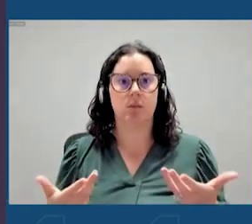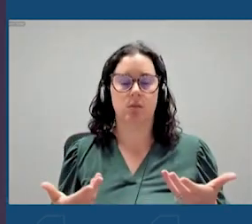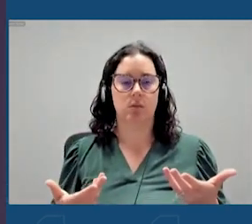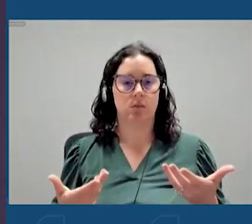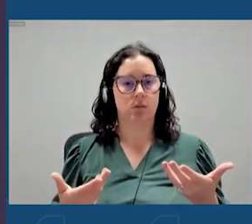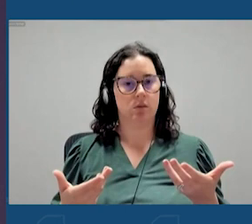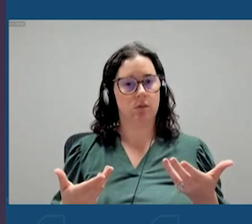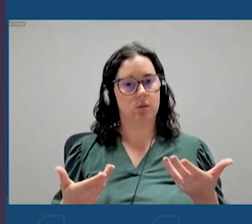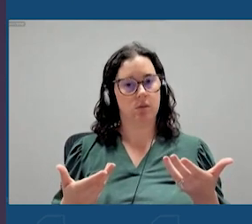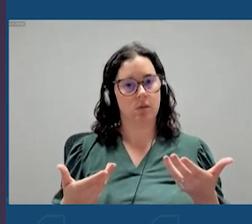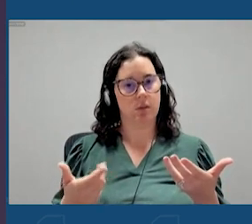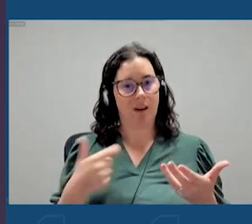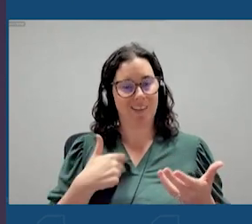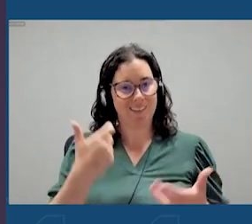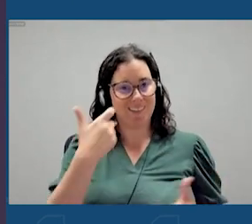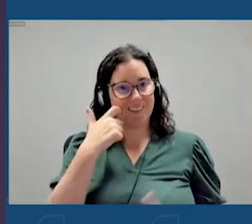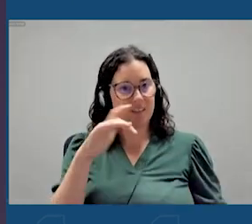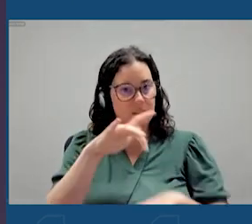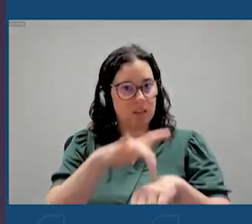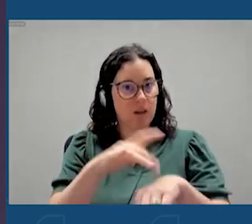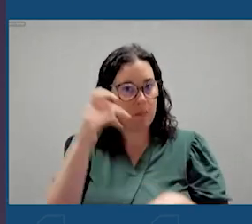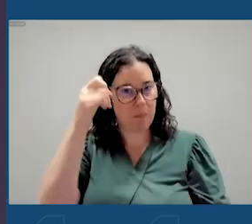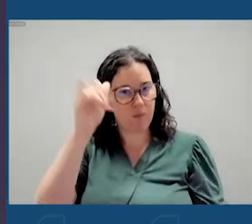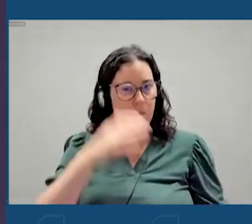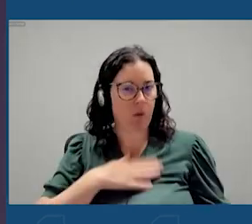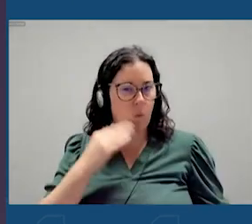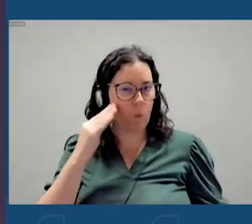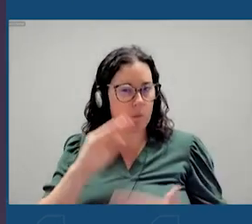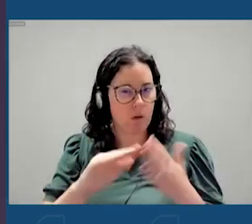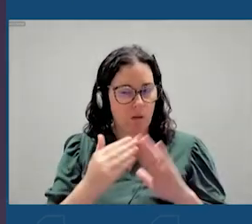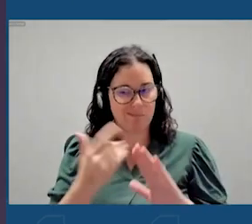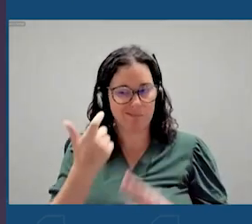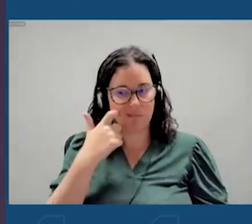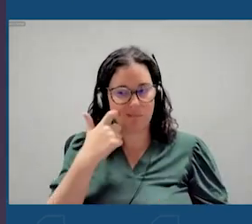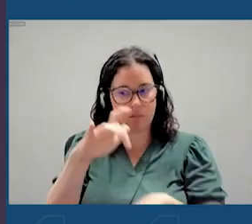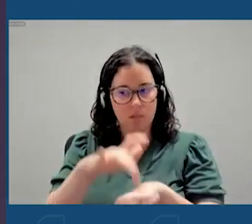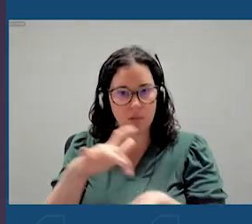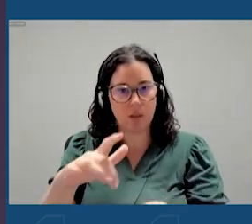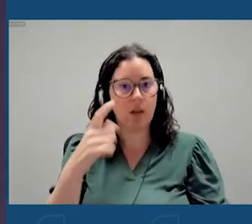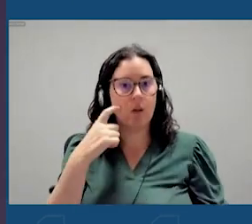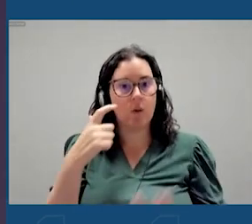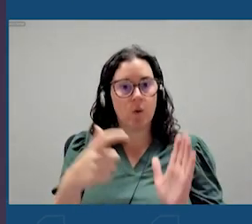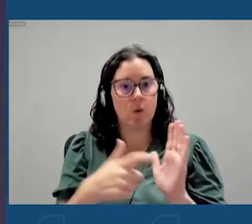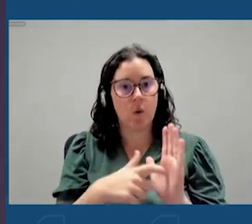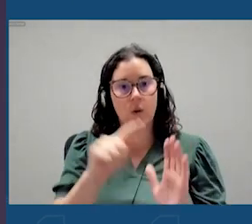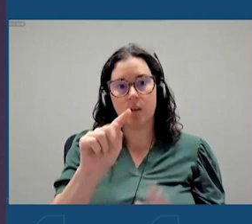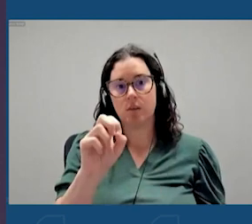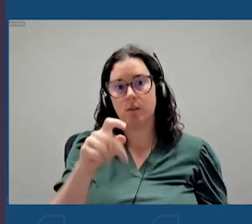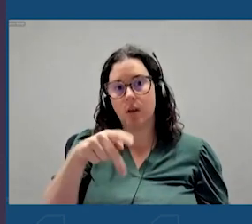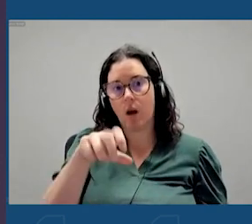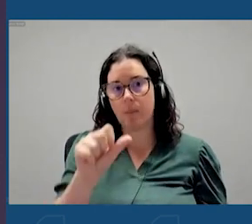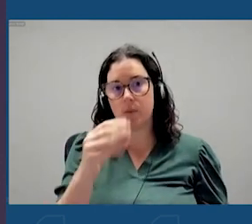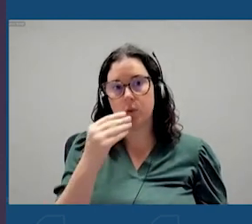Spent some time in Buffalo, my hometown, and saw the Tops grocery store, which has been rebuilt,